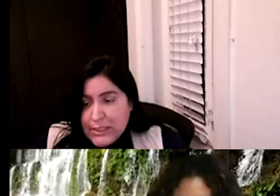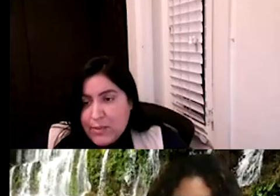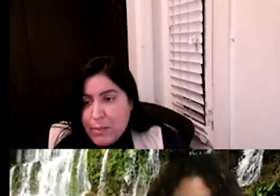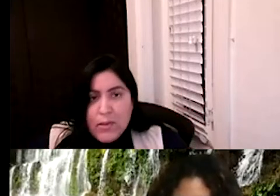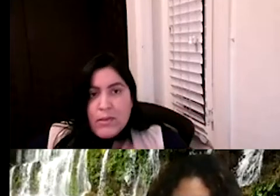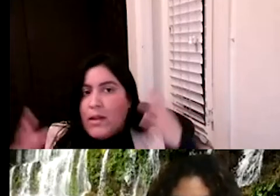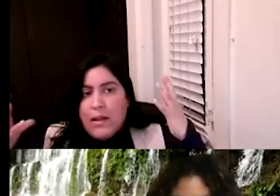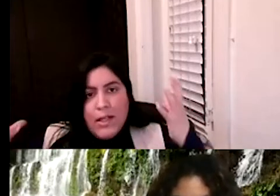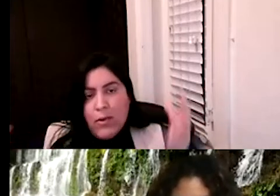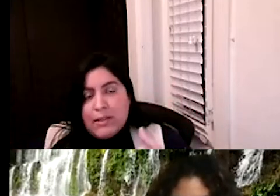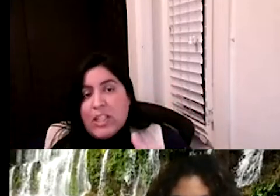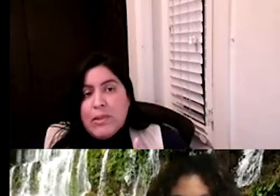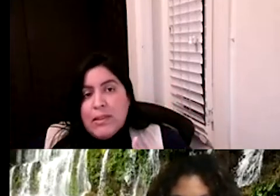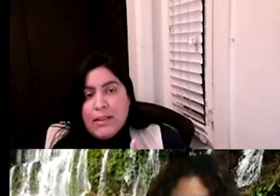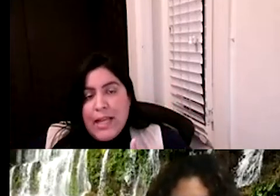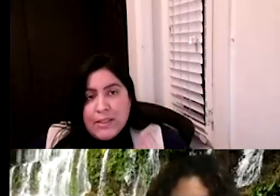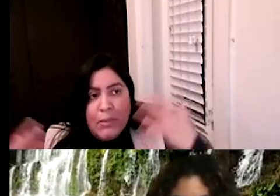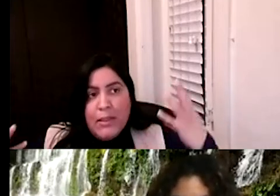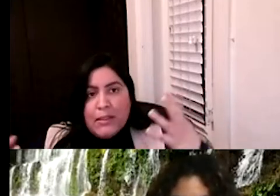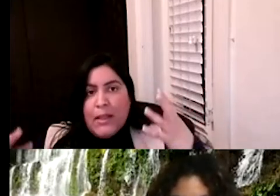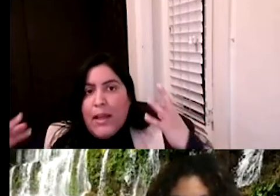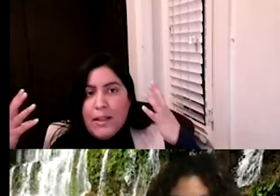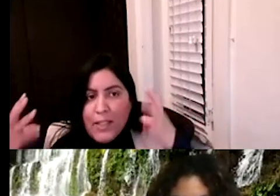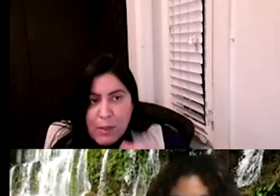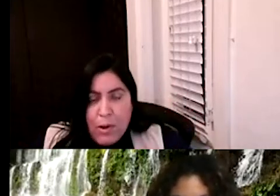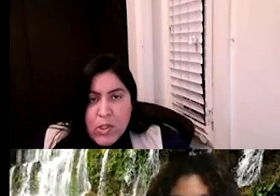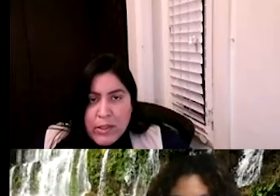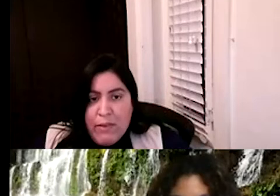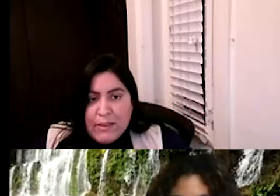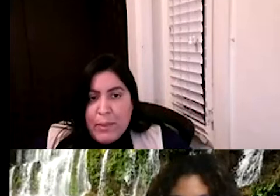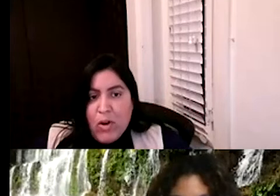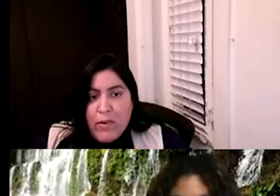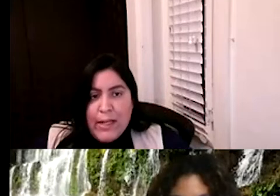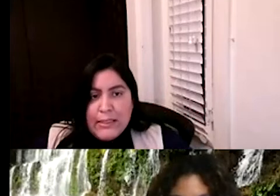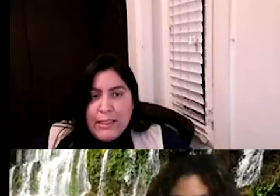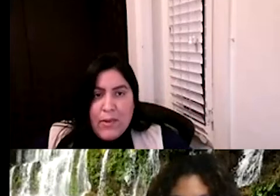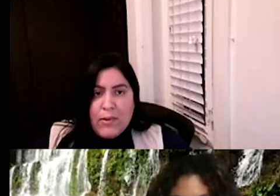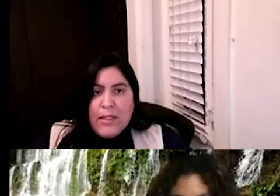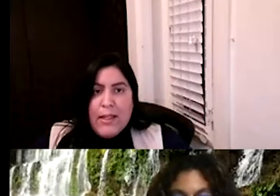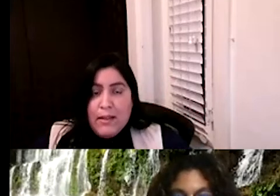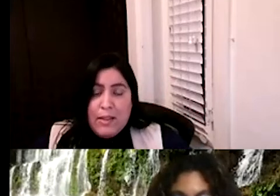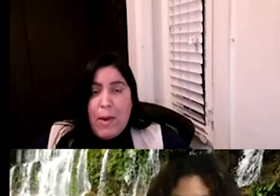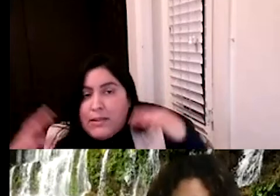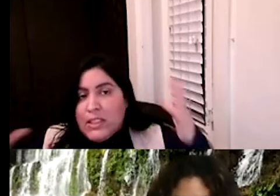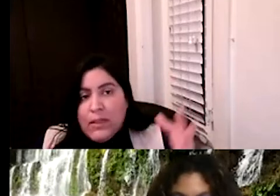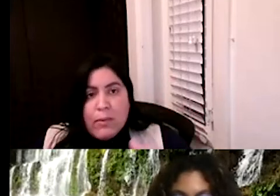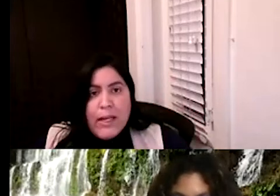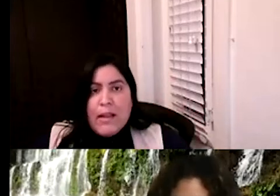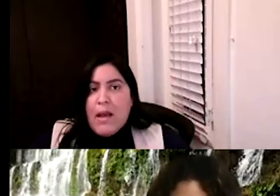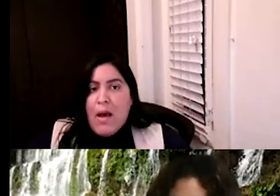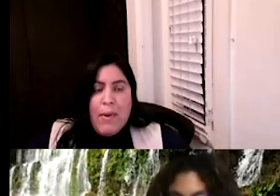culturally sensitive models. As our community, the Latinx community, is disproportionately affected by COVID-19, not only in the